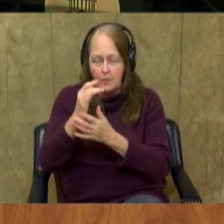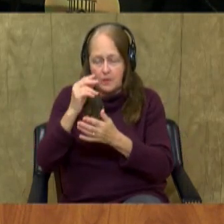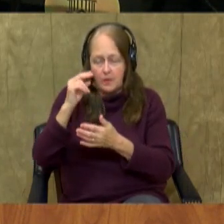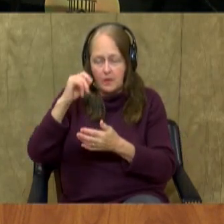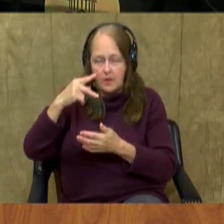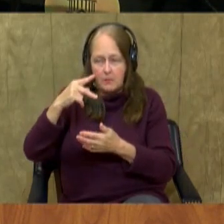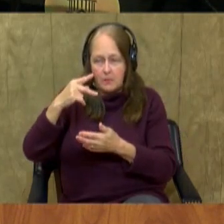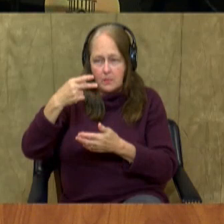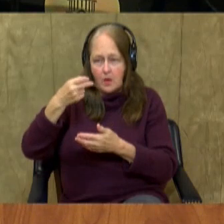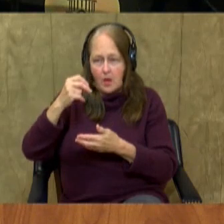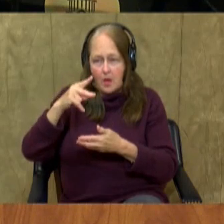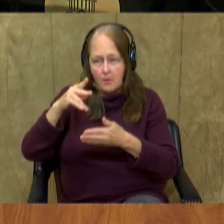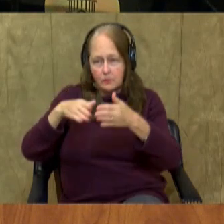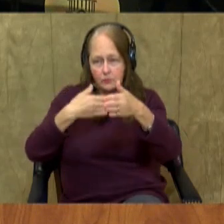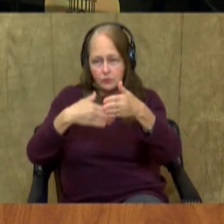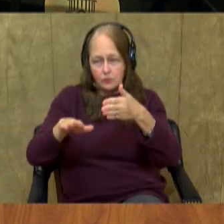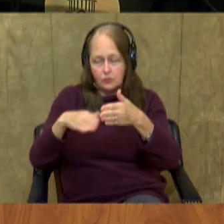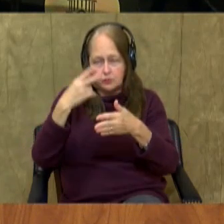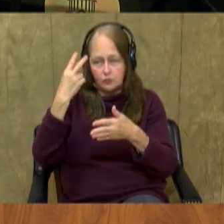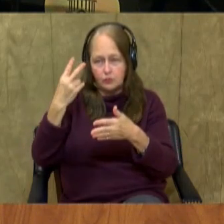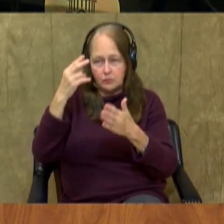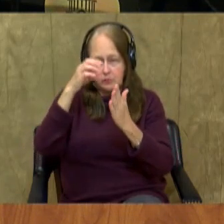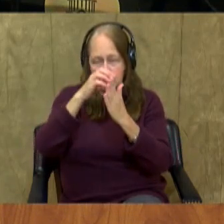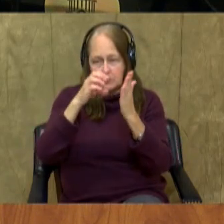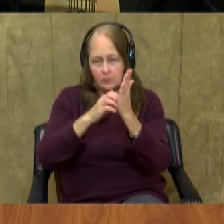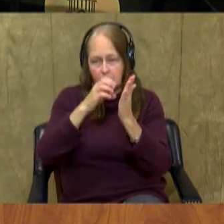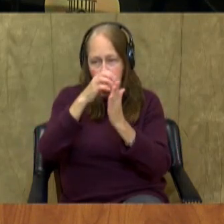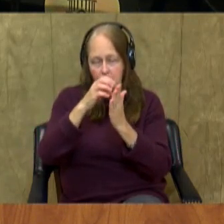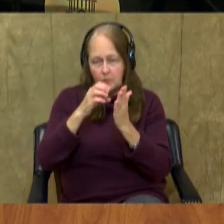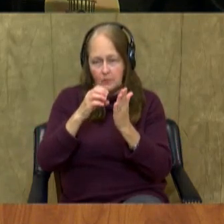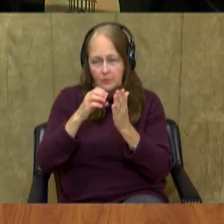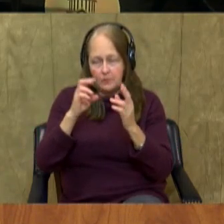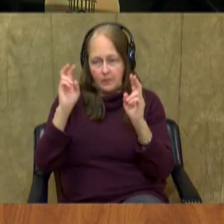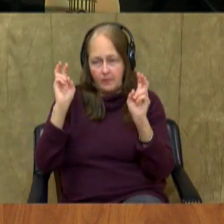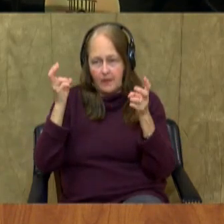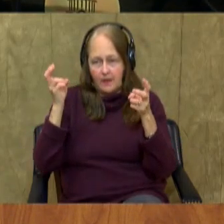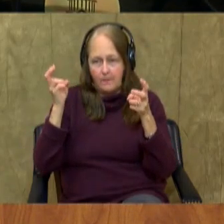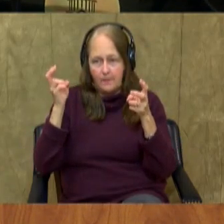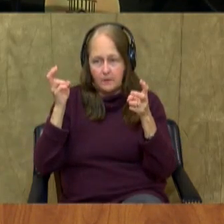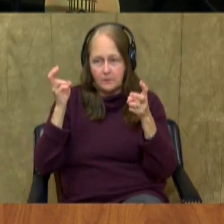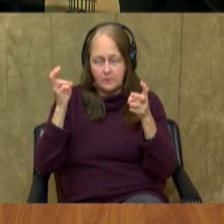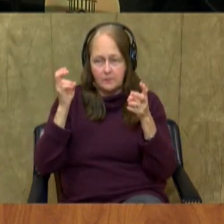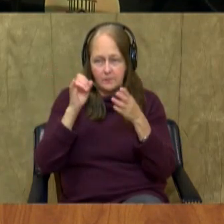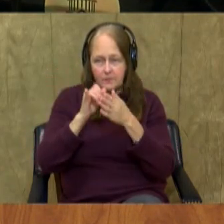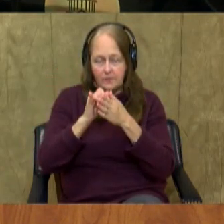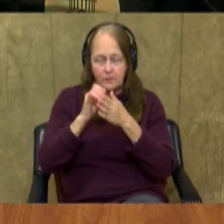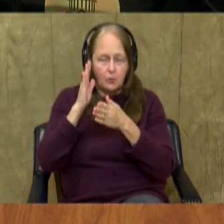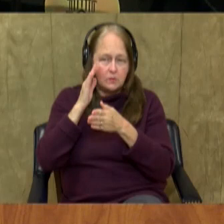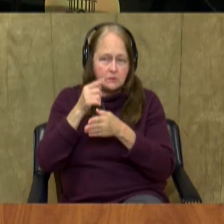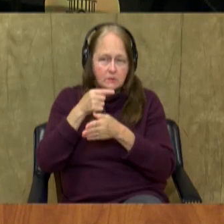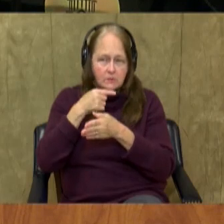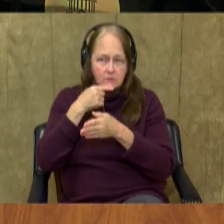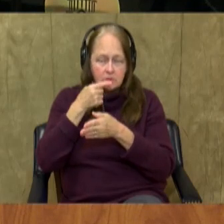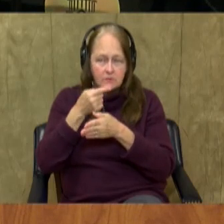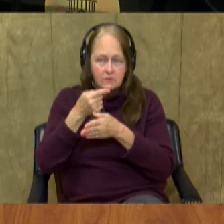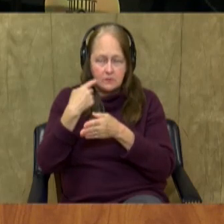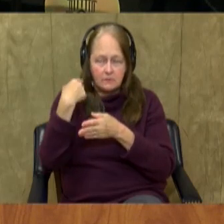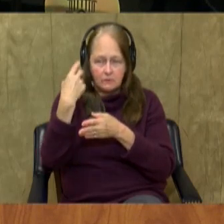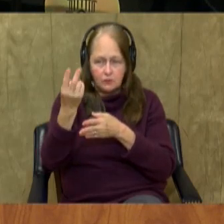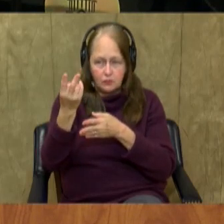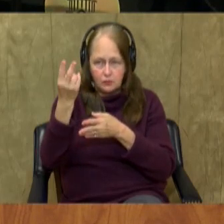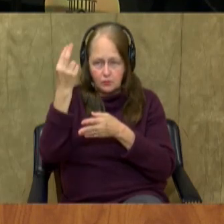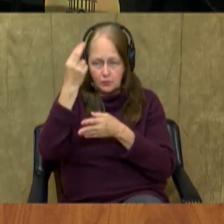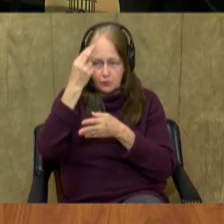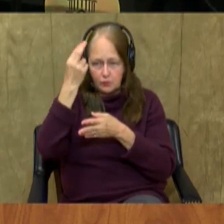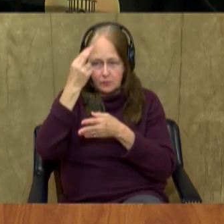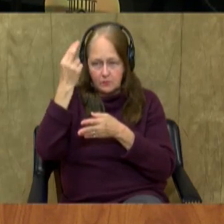songs include these two particular themes. Now, with that being said, we have two reasons